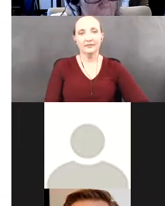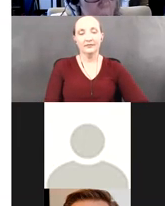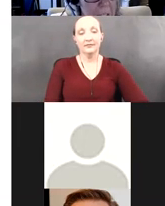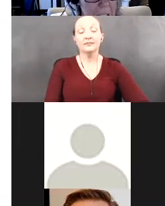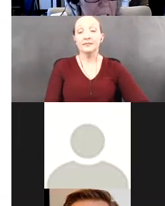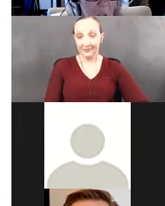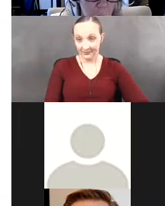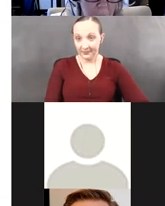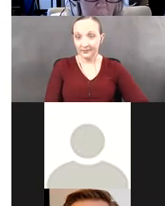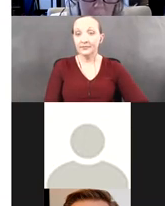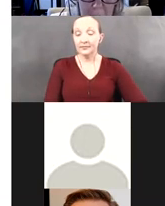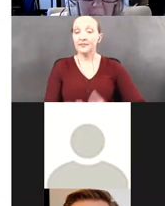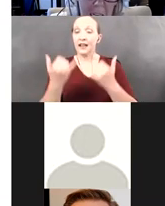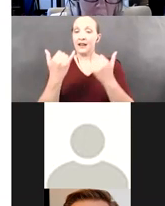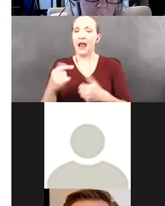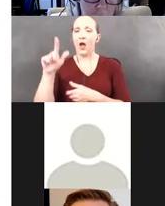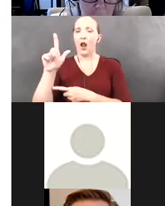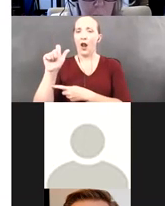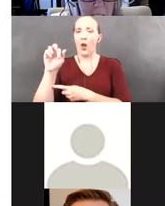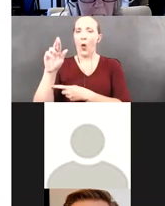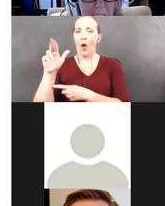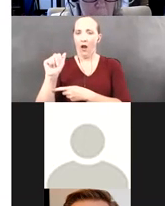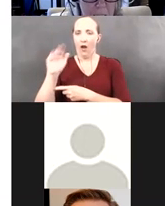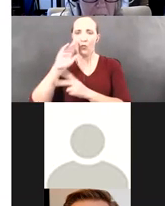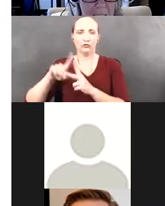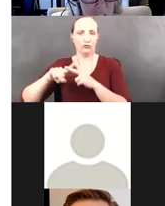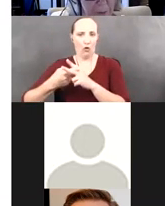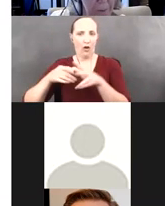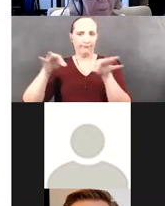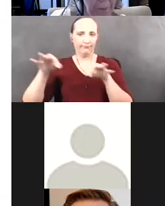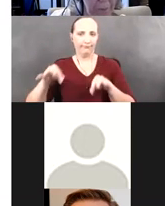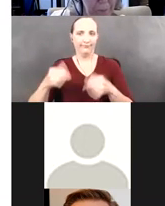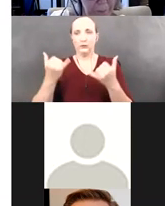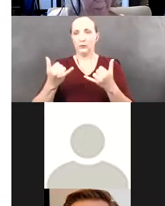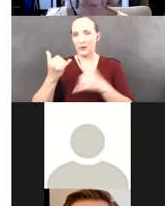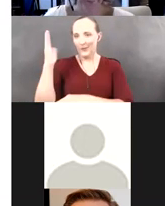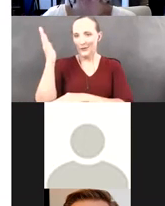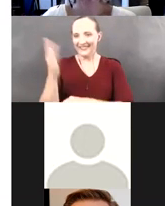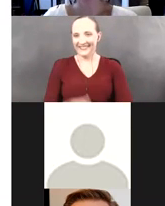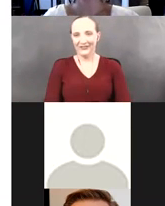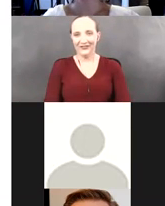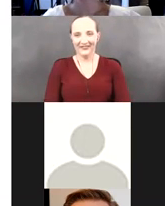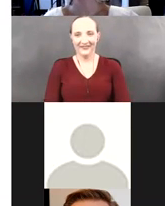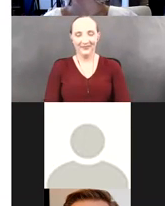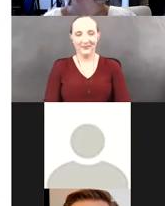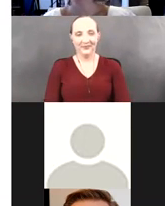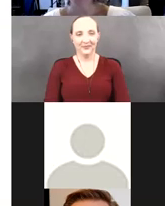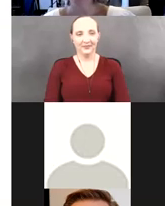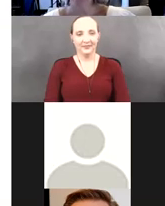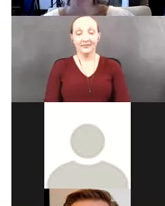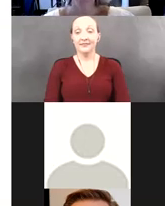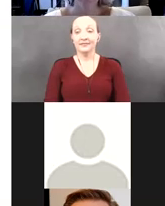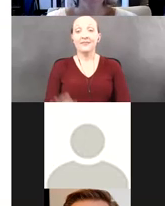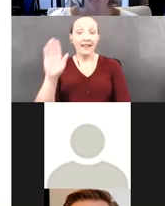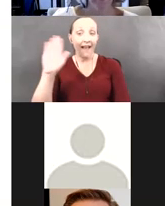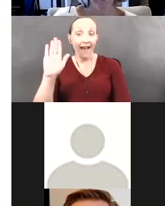So I'm going to let Laura go ahead and get Entonces voy a started with permitir que today's Laura presentation. empiece la presentación de hoy. Hi, this is